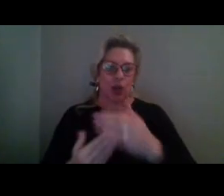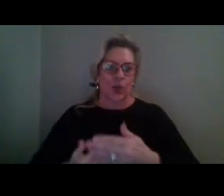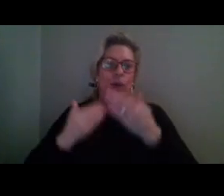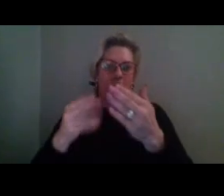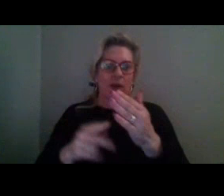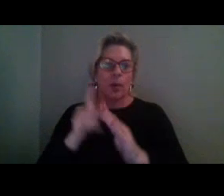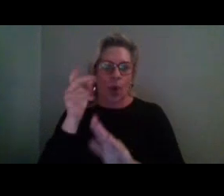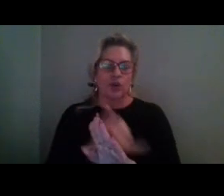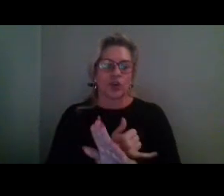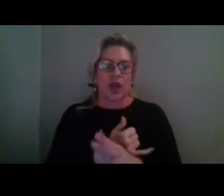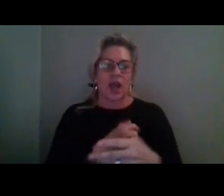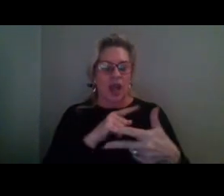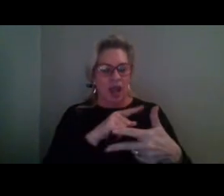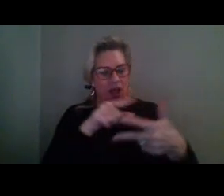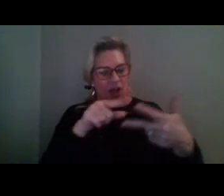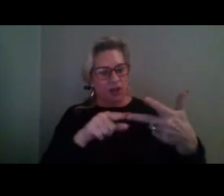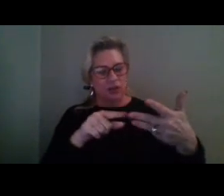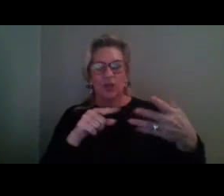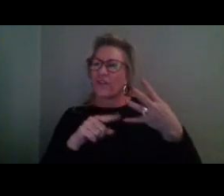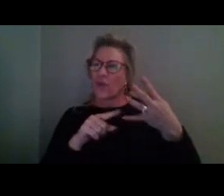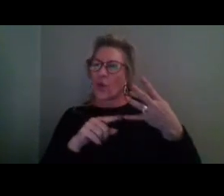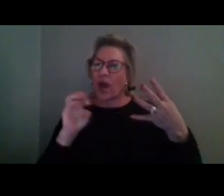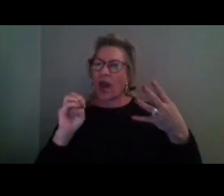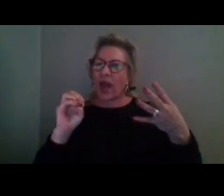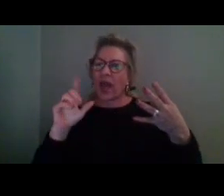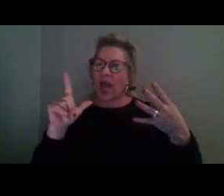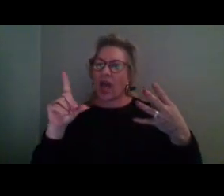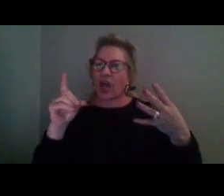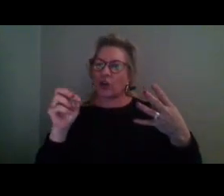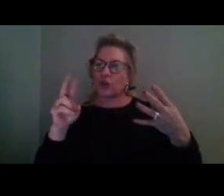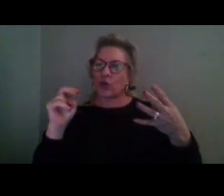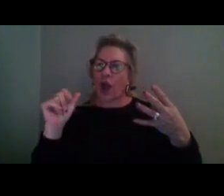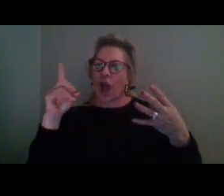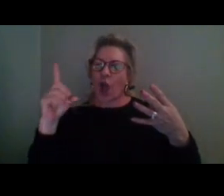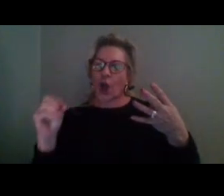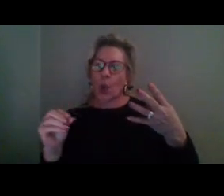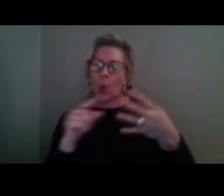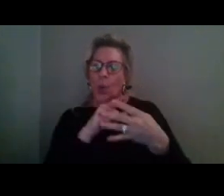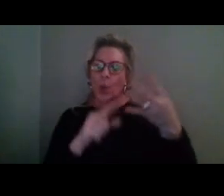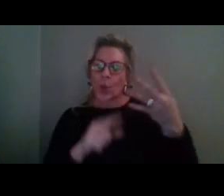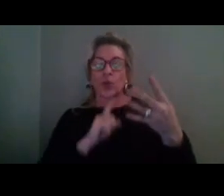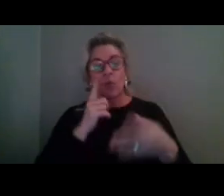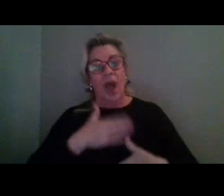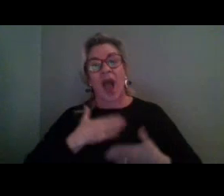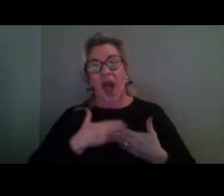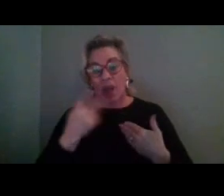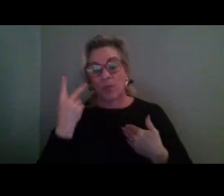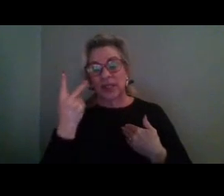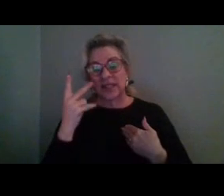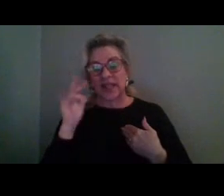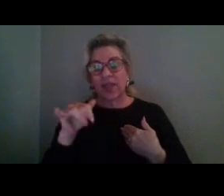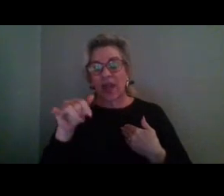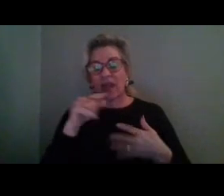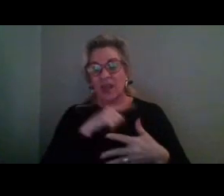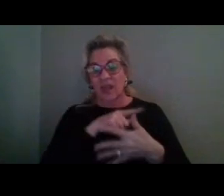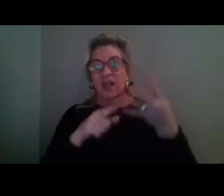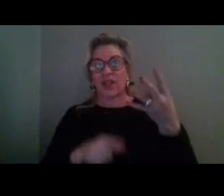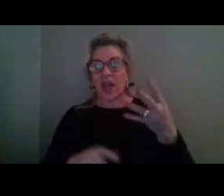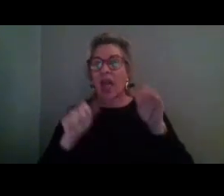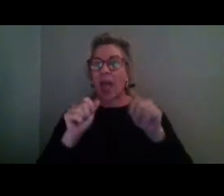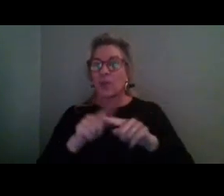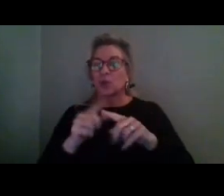there's one in El Dorado County also. So we're really happy to see that they are being able to get